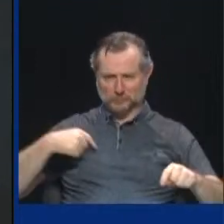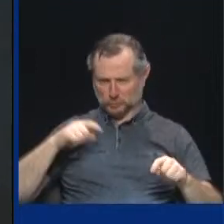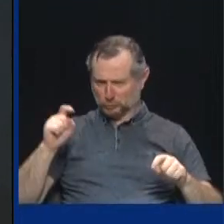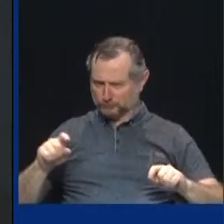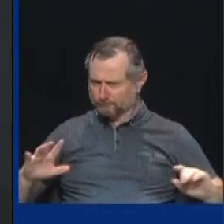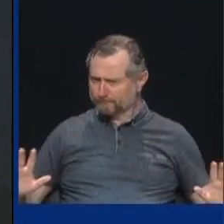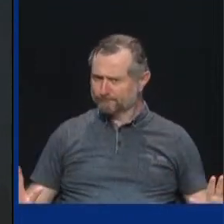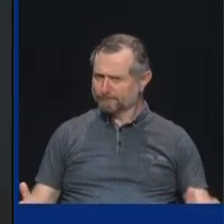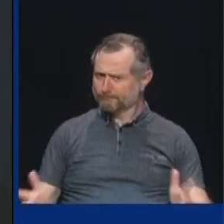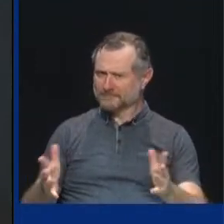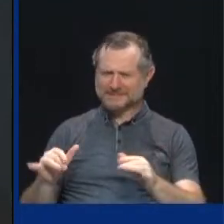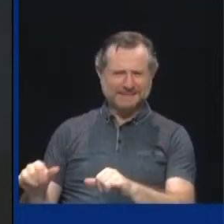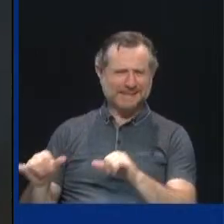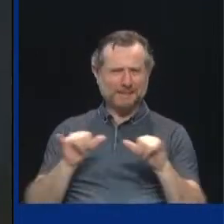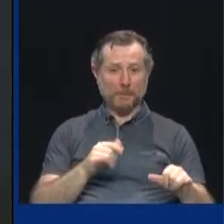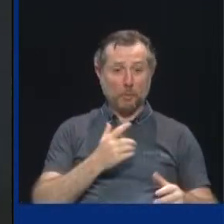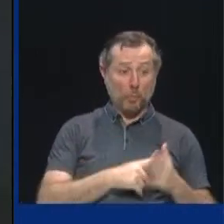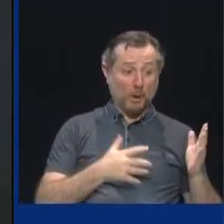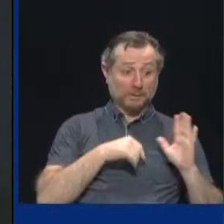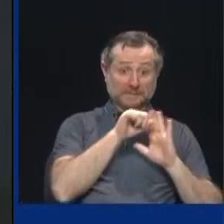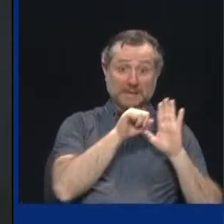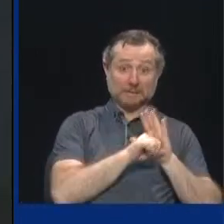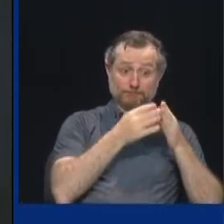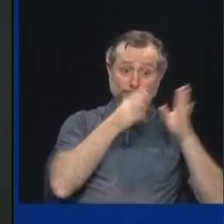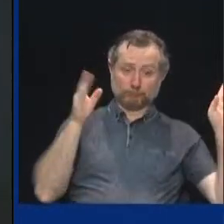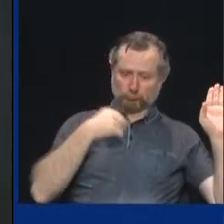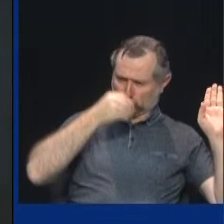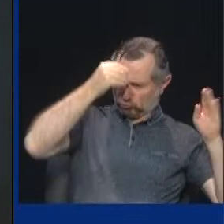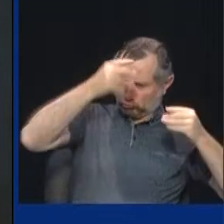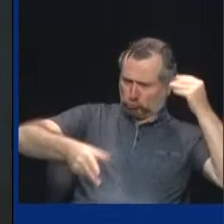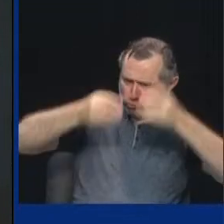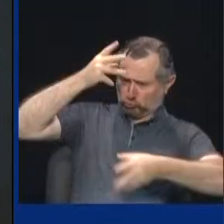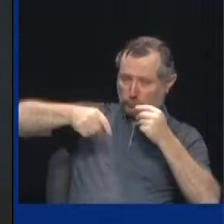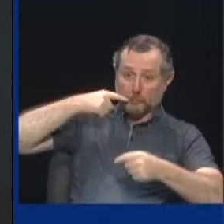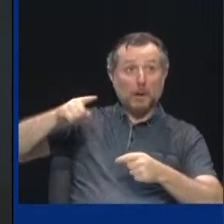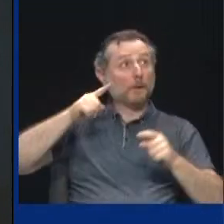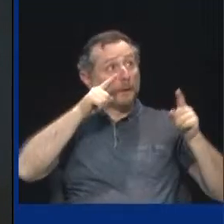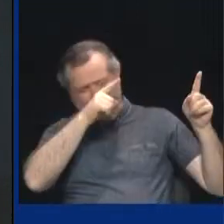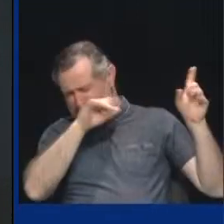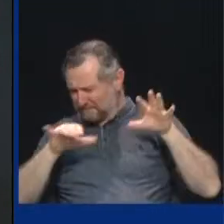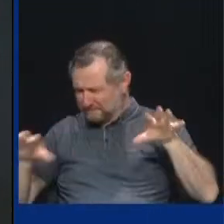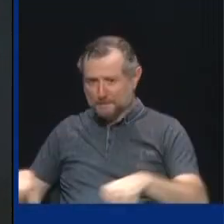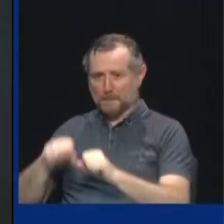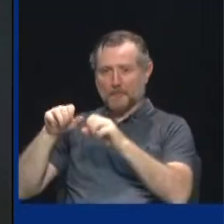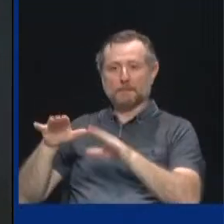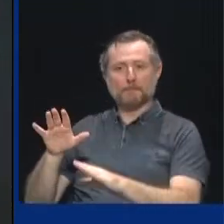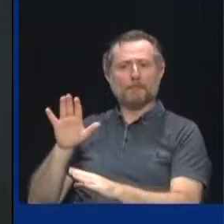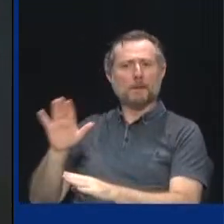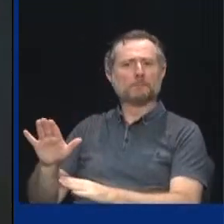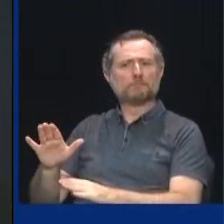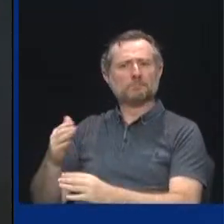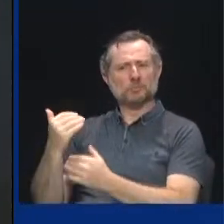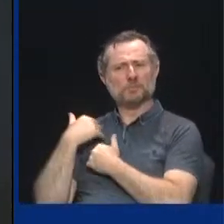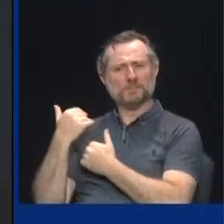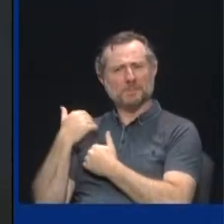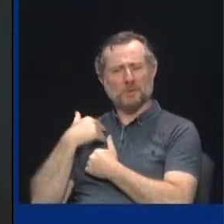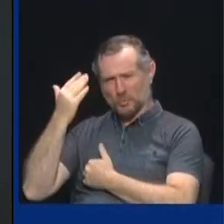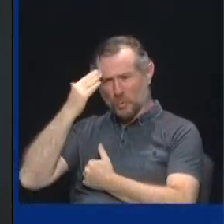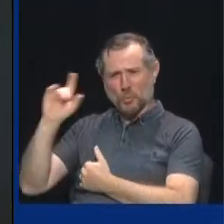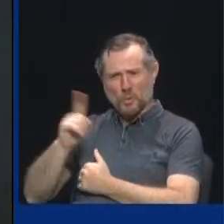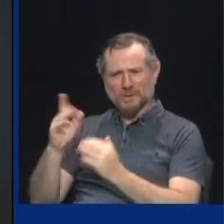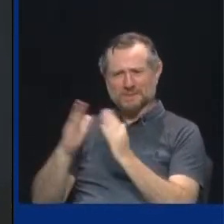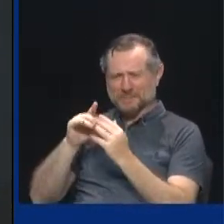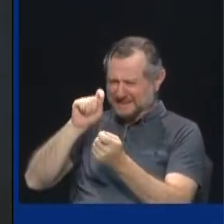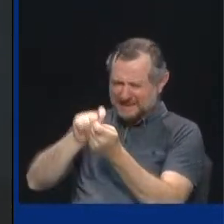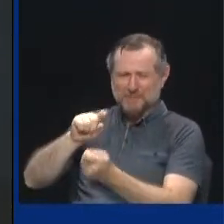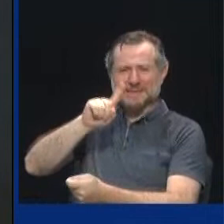what we're doing statewide. Get into those communities. You know the zip code. You know where they live. Go knock